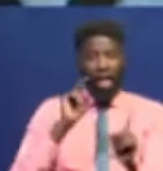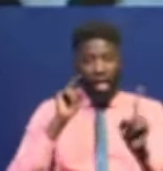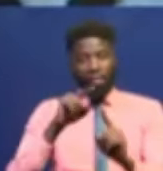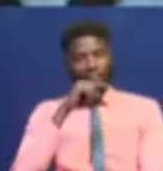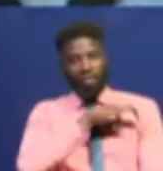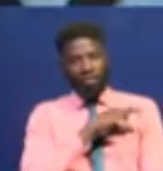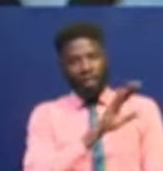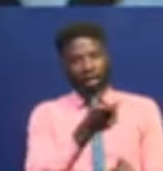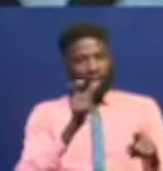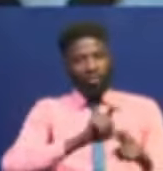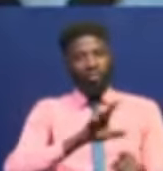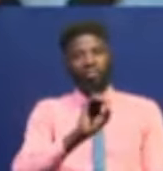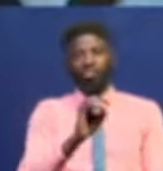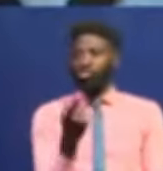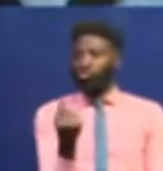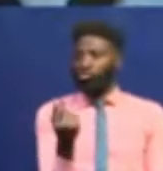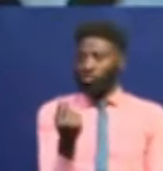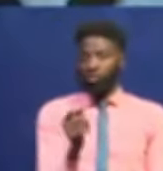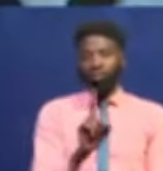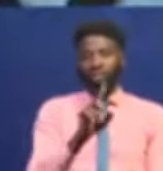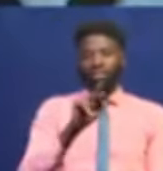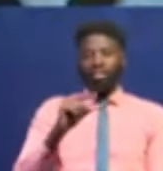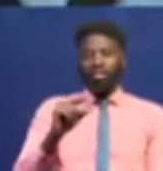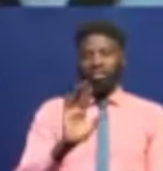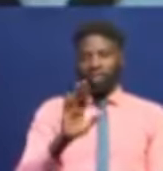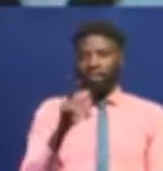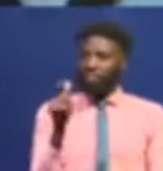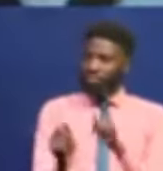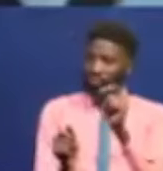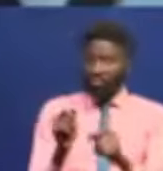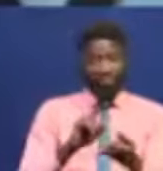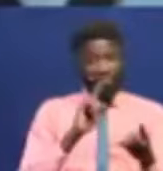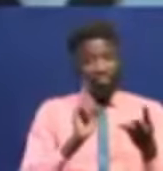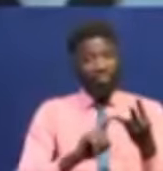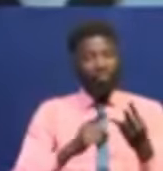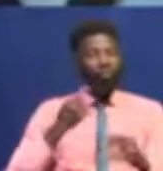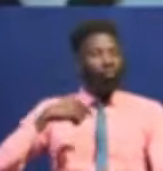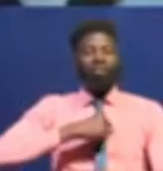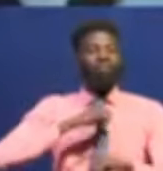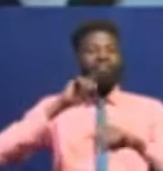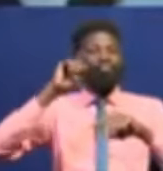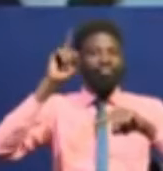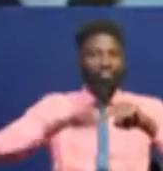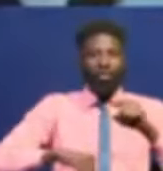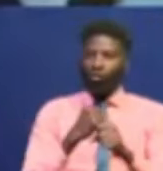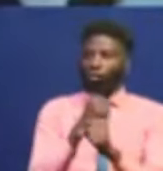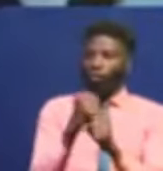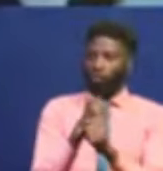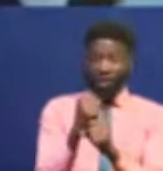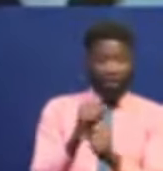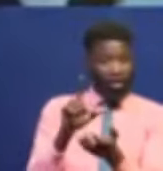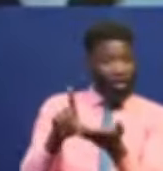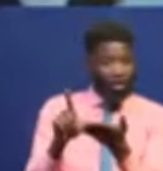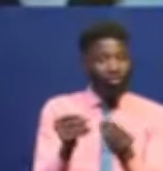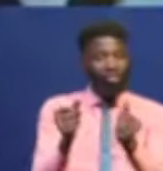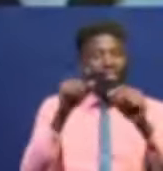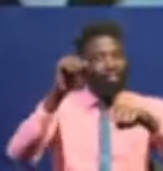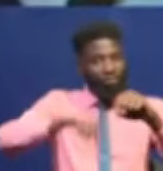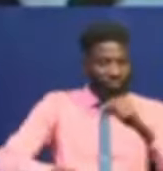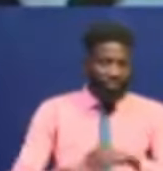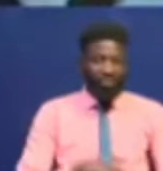shillings per kilogram, per kilo of their milk. It means we cannot sort out the coffee debts. It means we